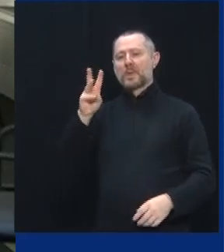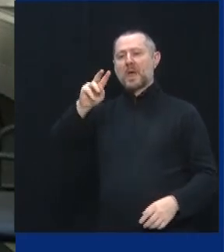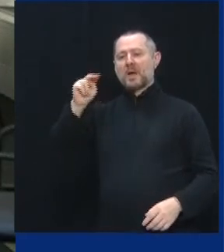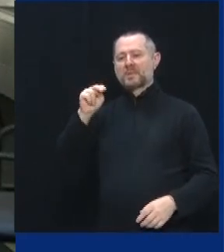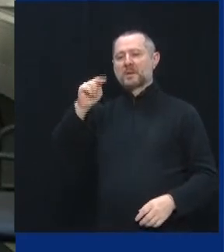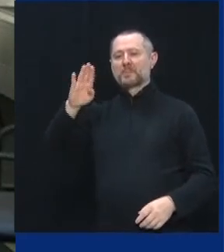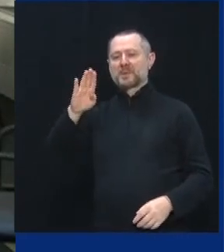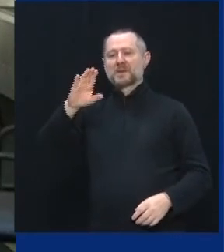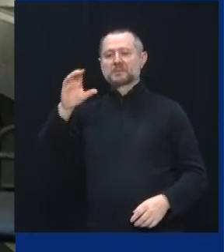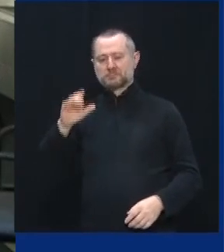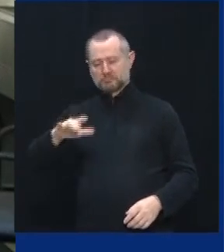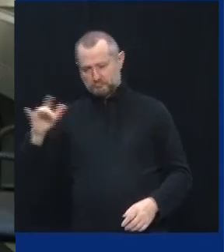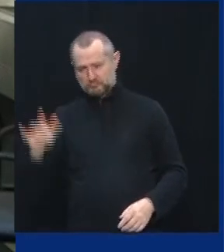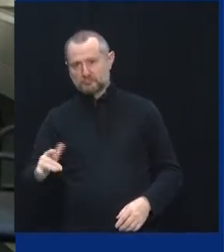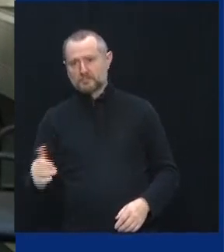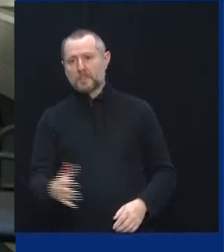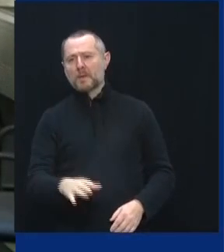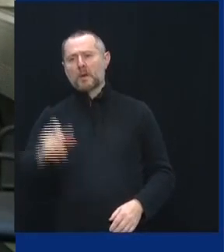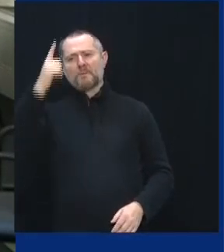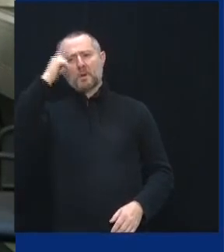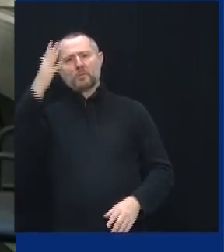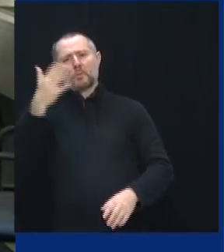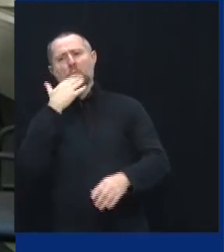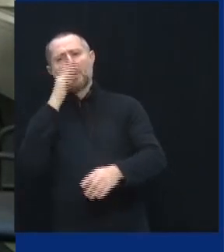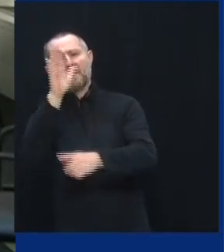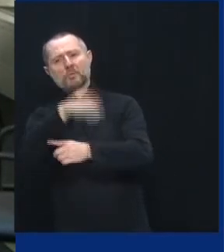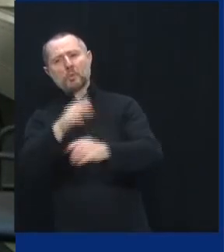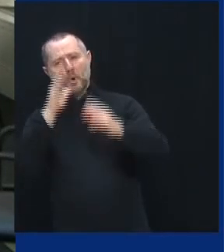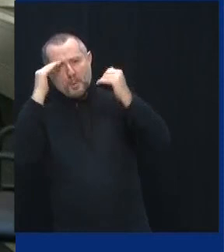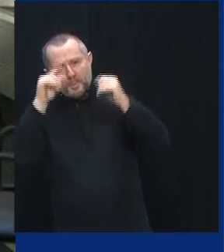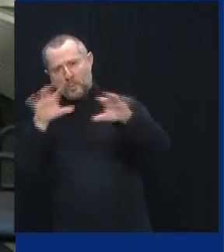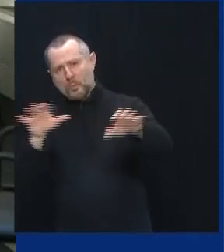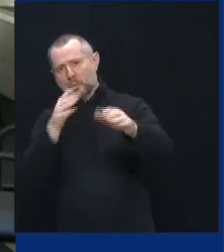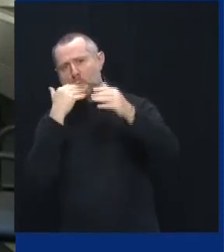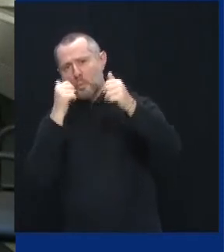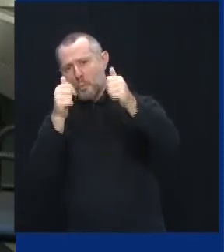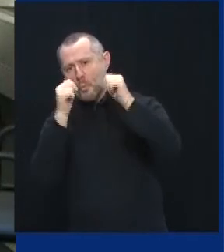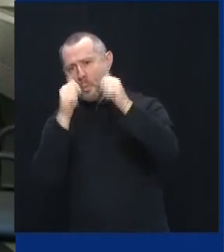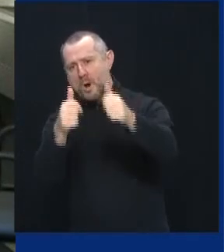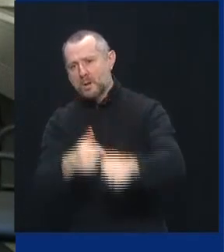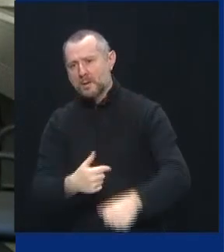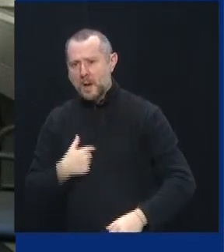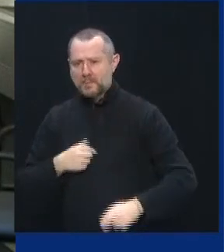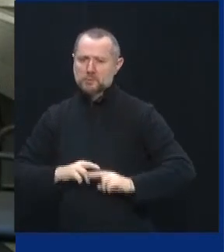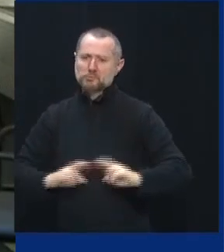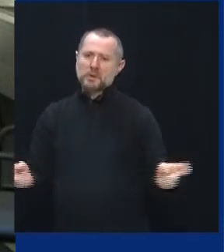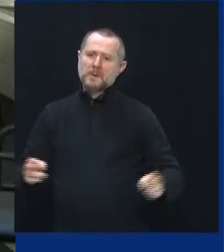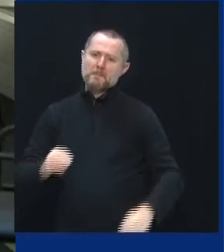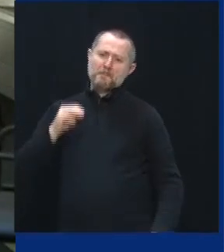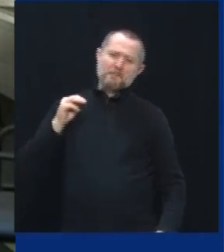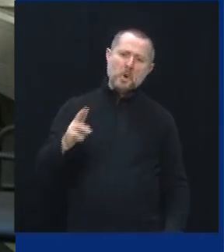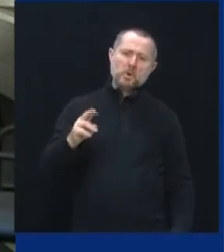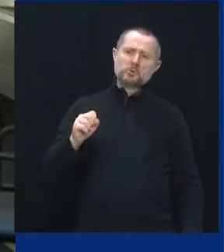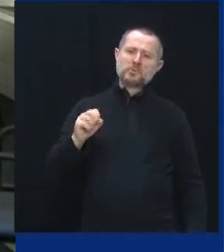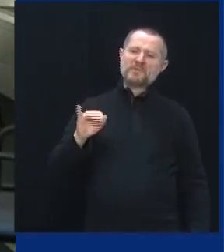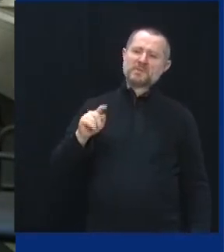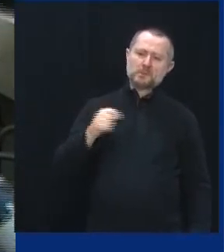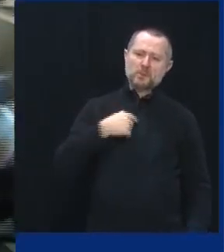microphone. Governor, good afternoon. Hope you're doing well. Doing very well, Mr. Siff. Going to go home and go to sleep